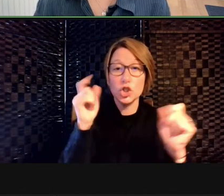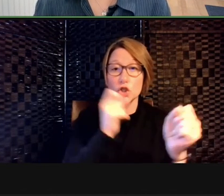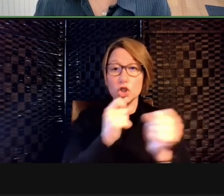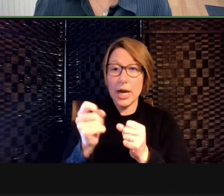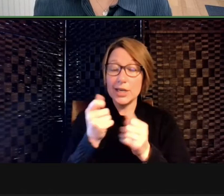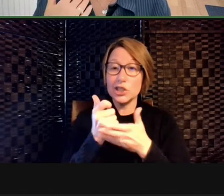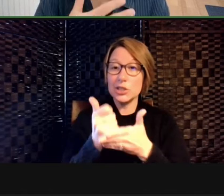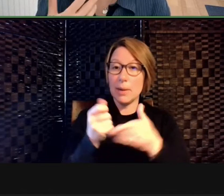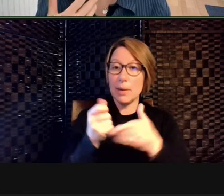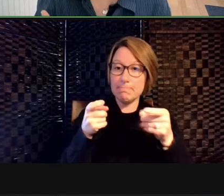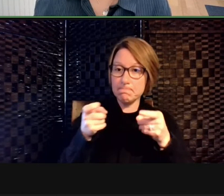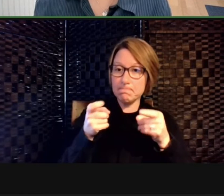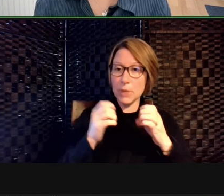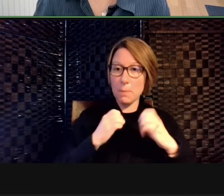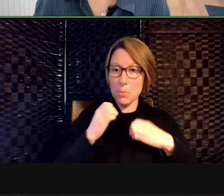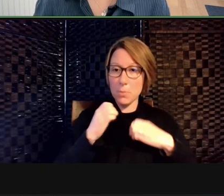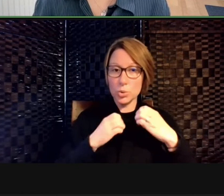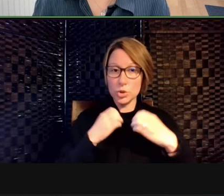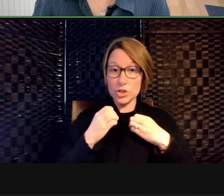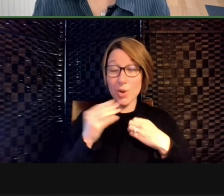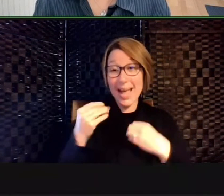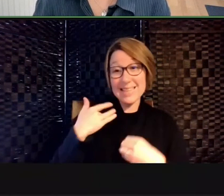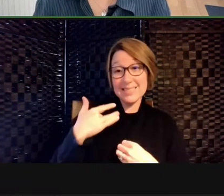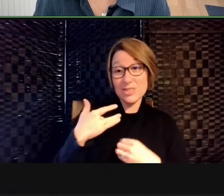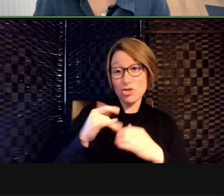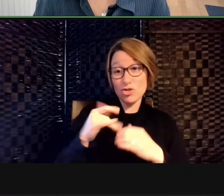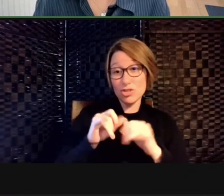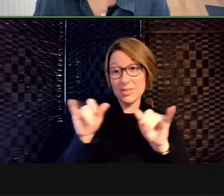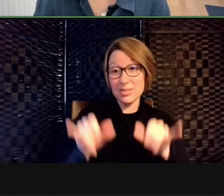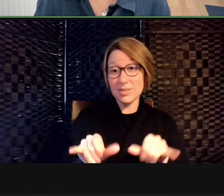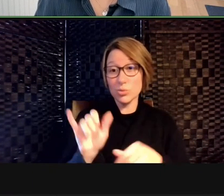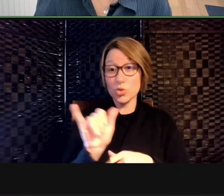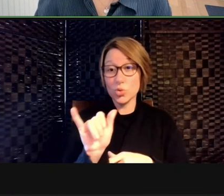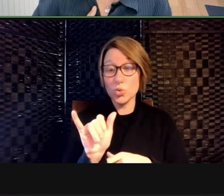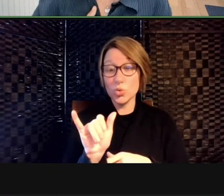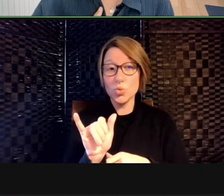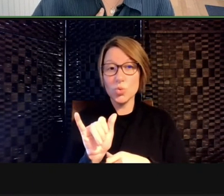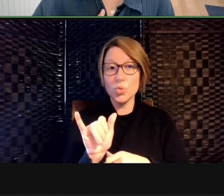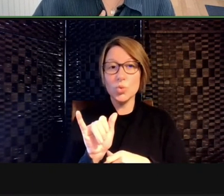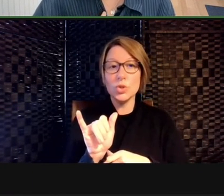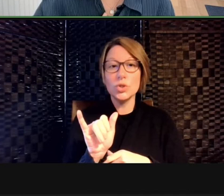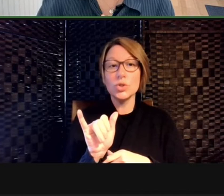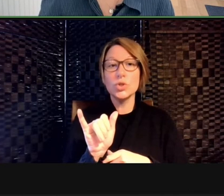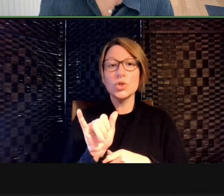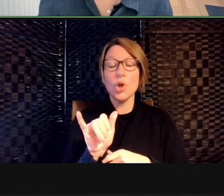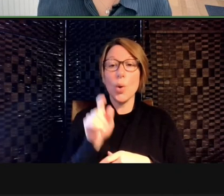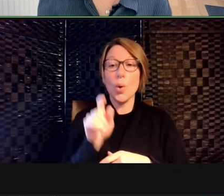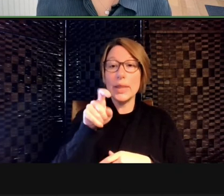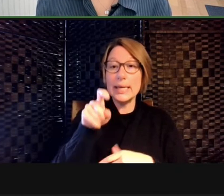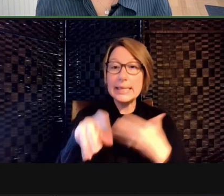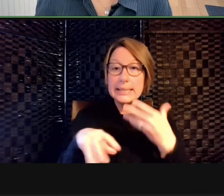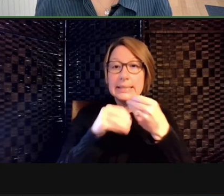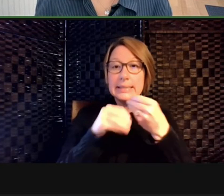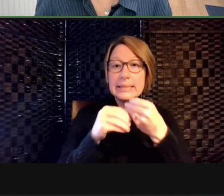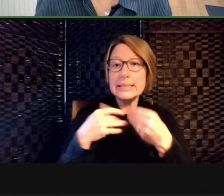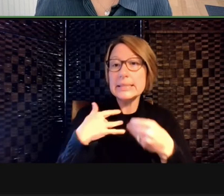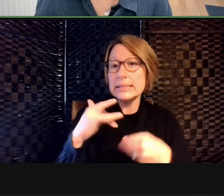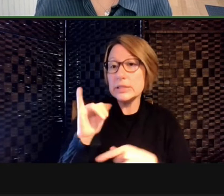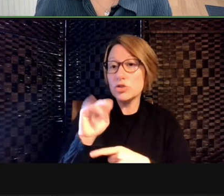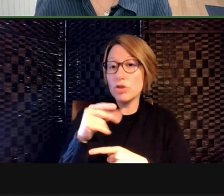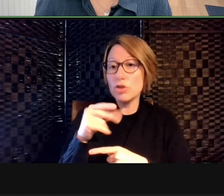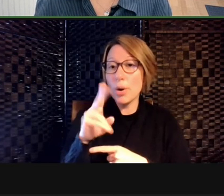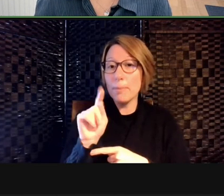emotions and also just their sensory systems. So that need for either additional sensory input or breaks,